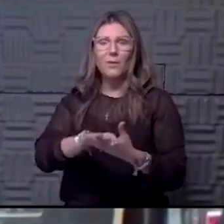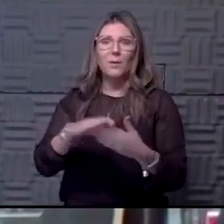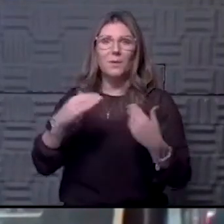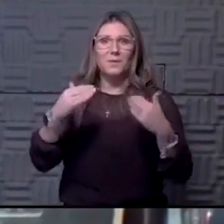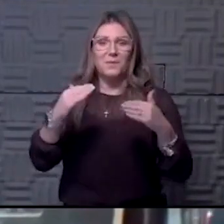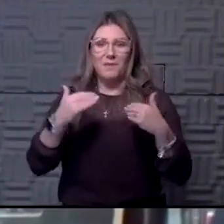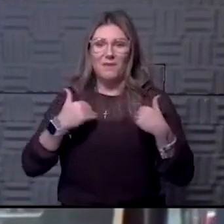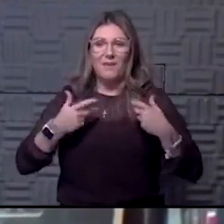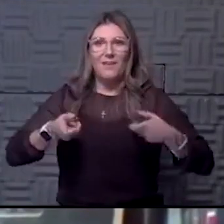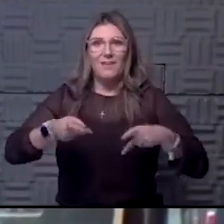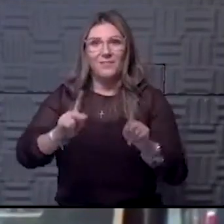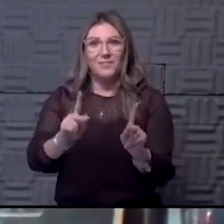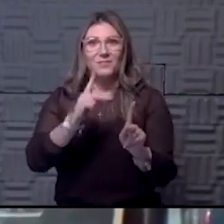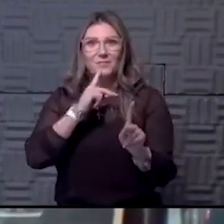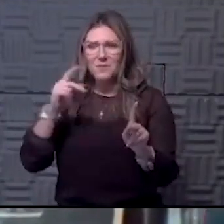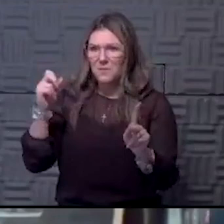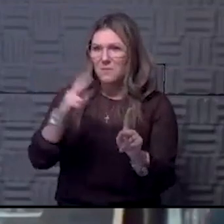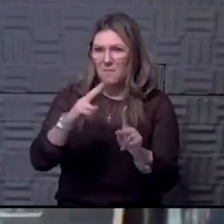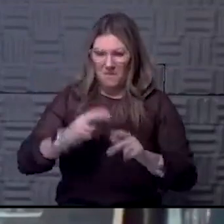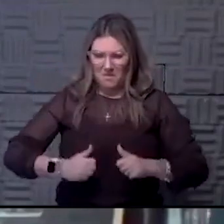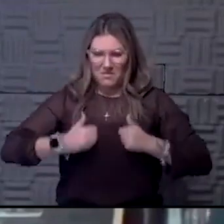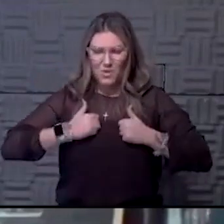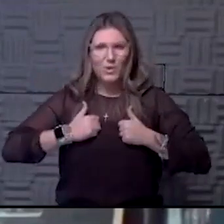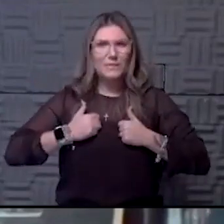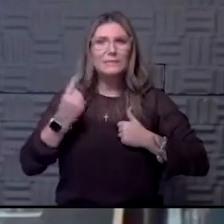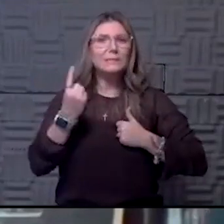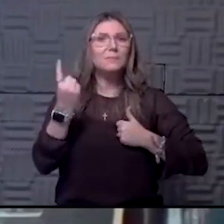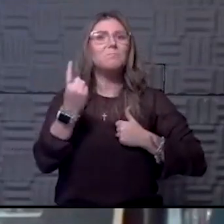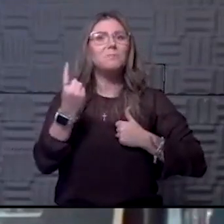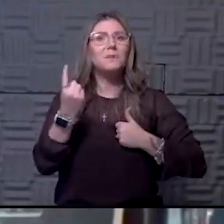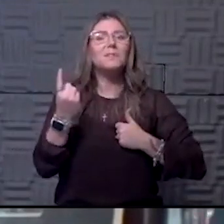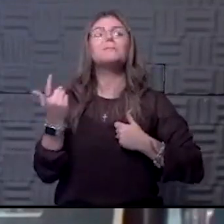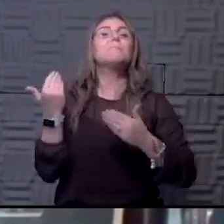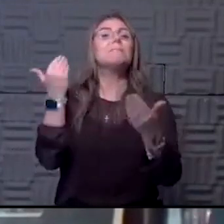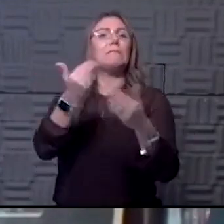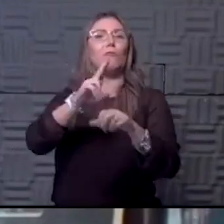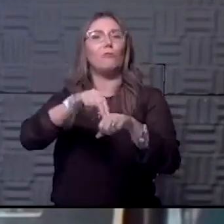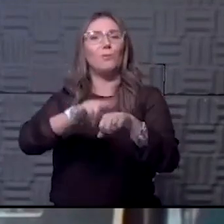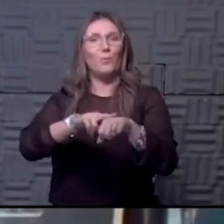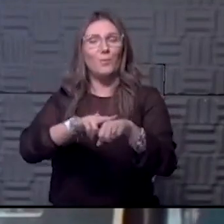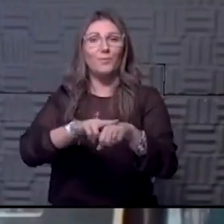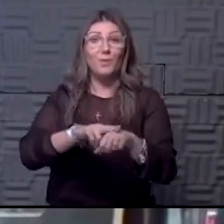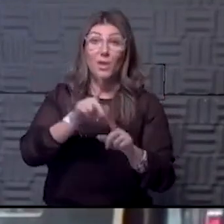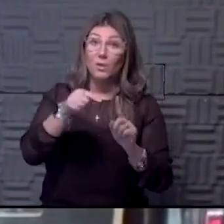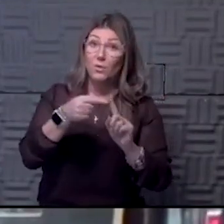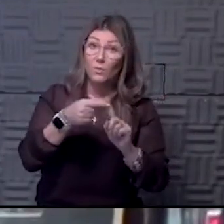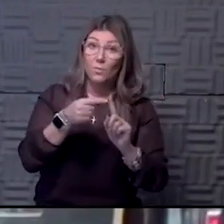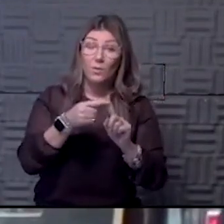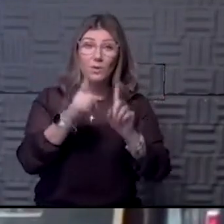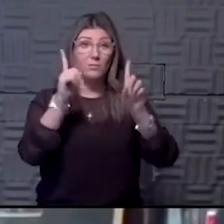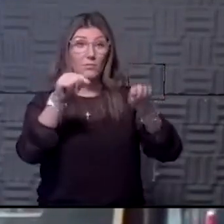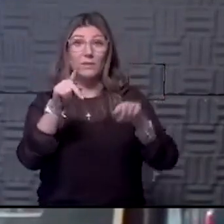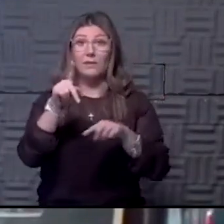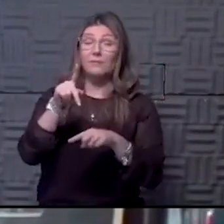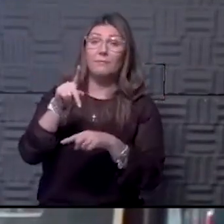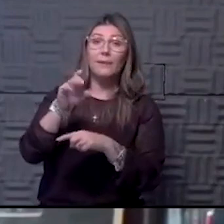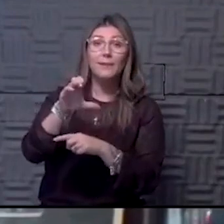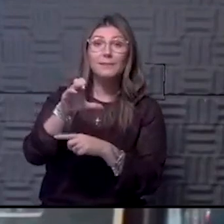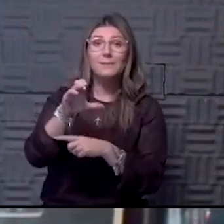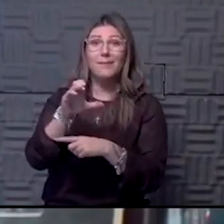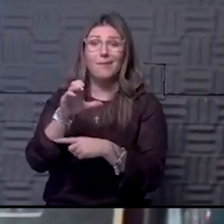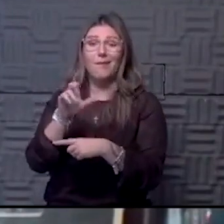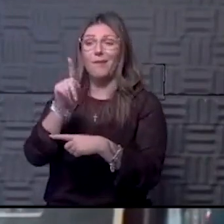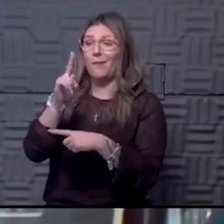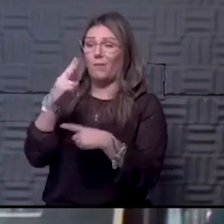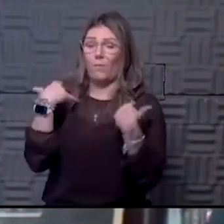have an opportunity to return life something closer to normal. When I was in Kansas City at KU Health System